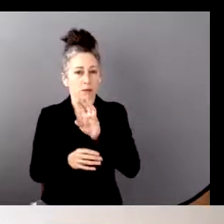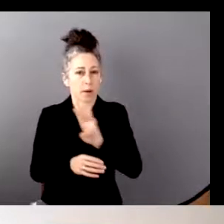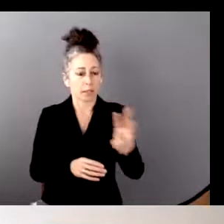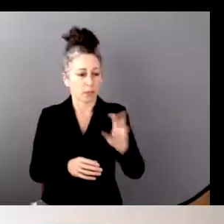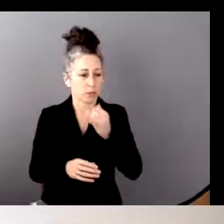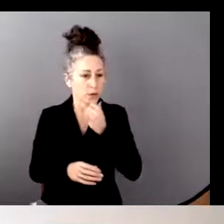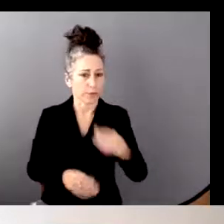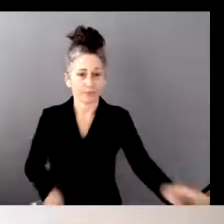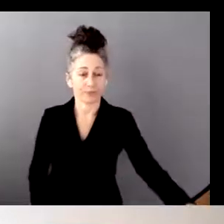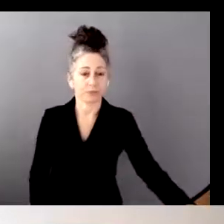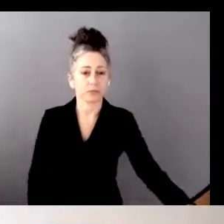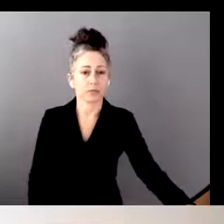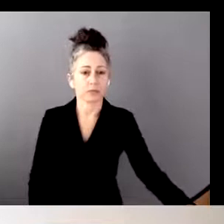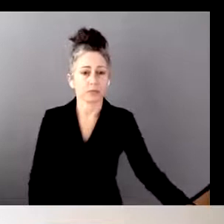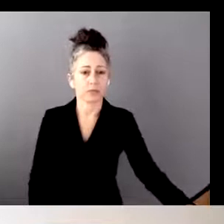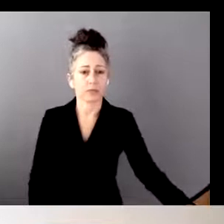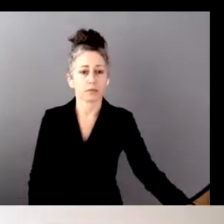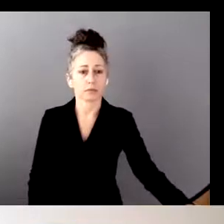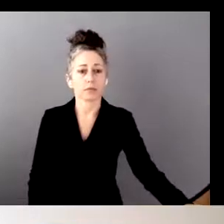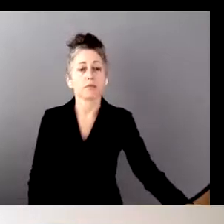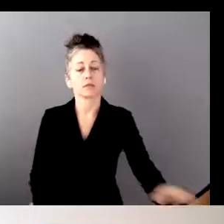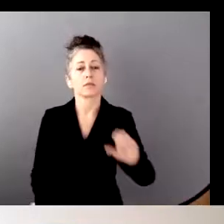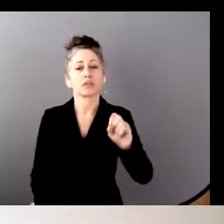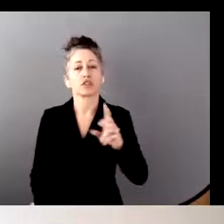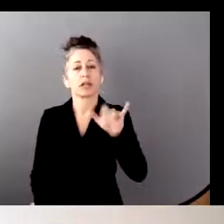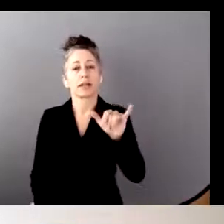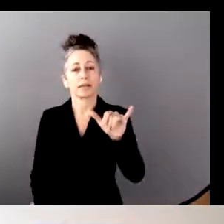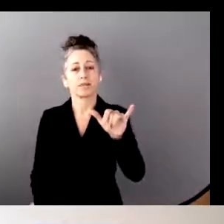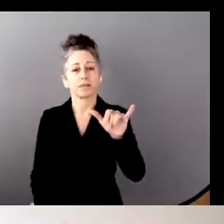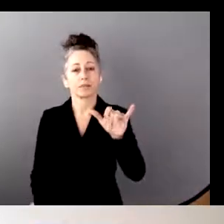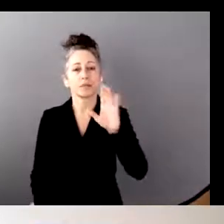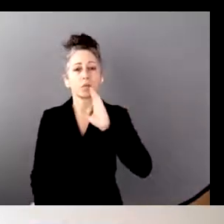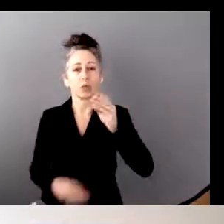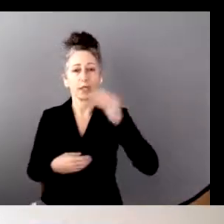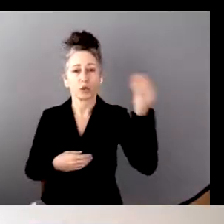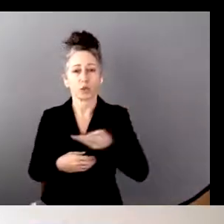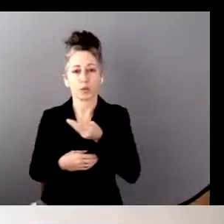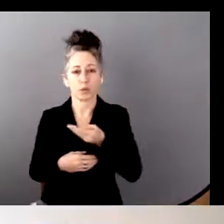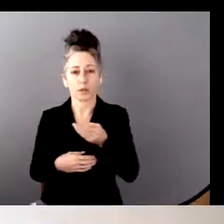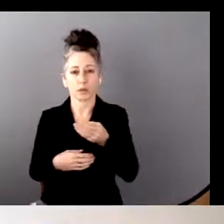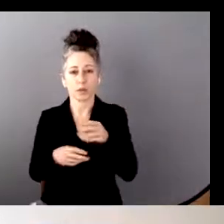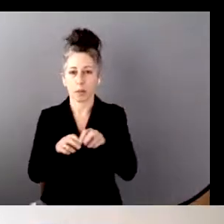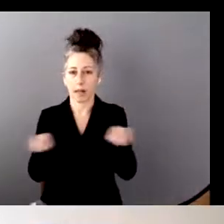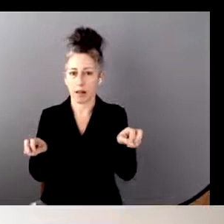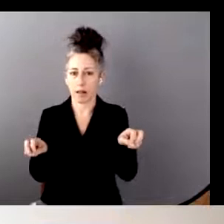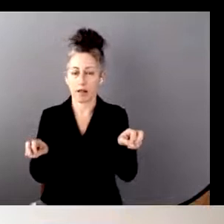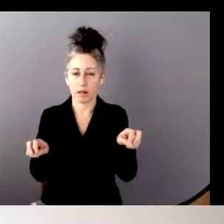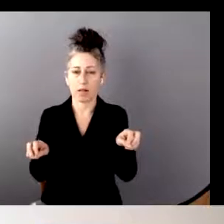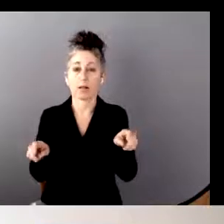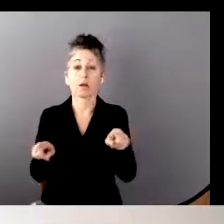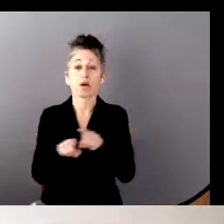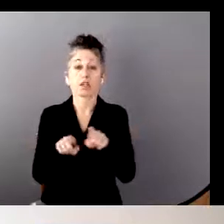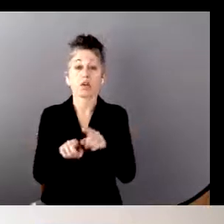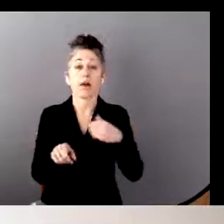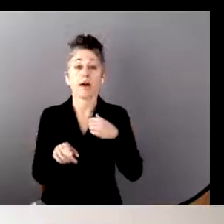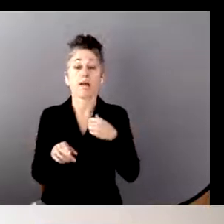All right. So I'm going to turn it over to Shelly. Shelly's going to introduce our panel, but then we also have some summary and closing